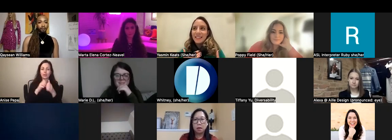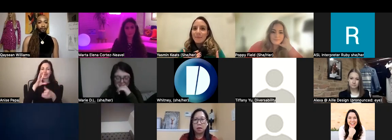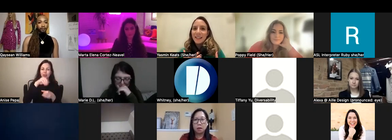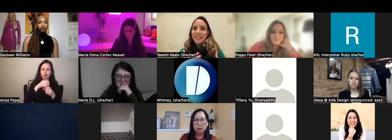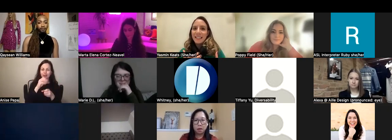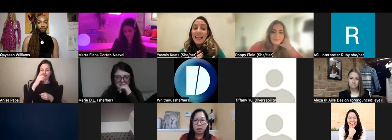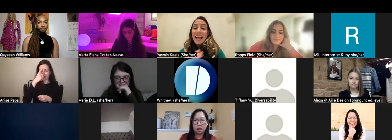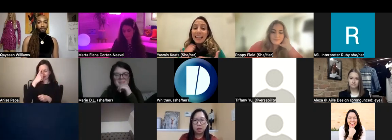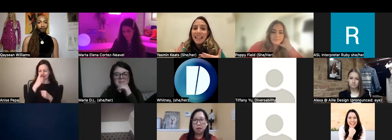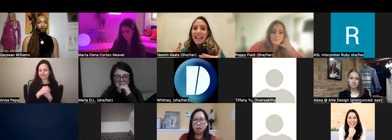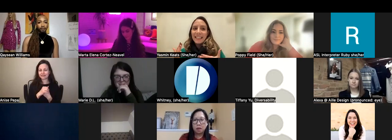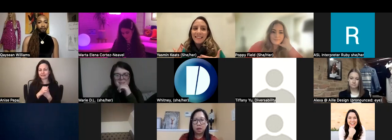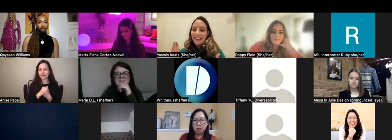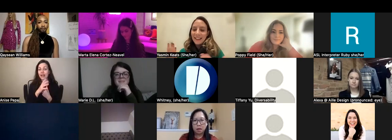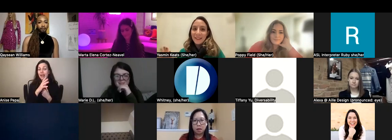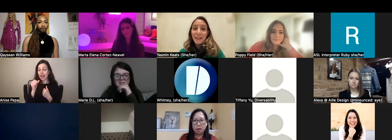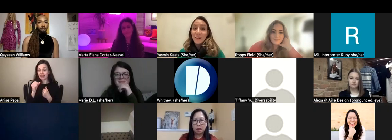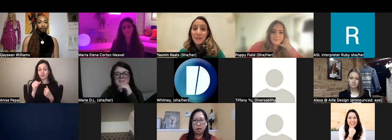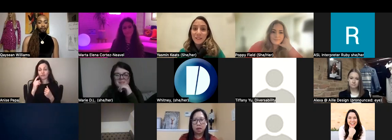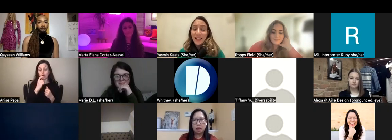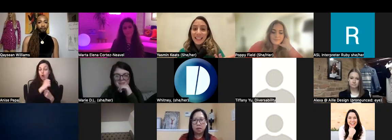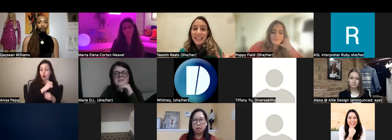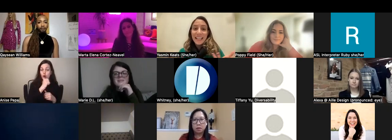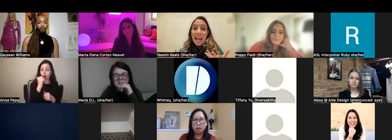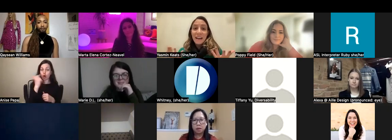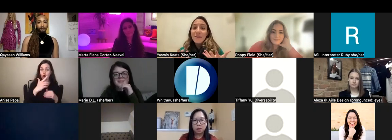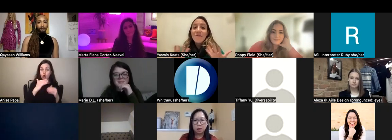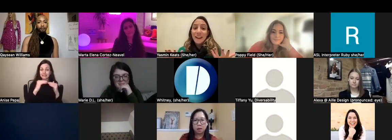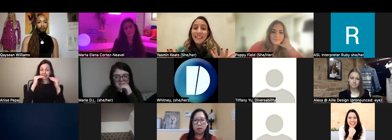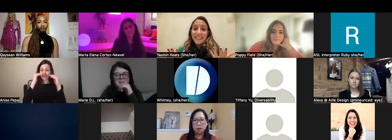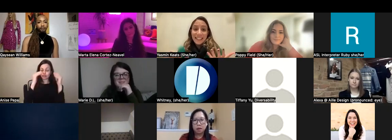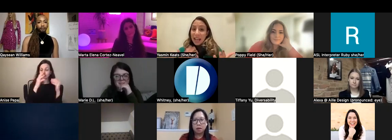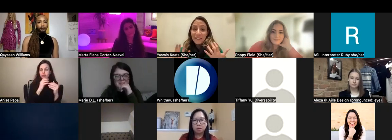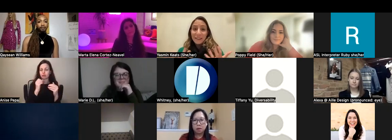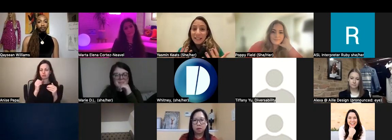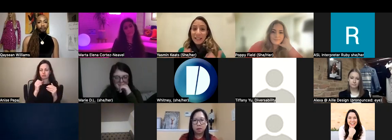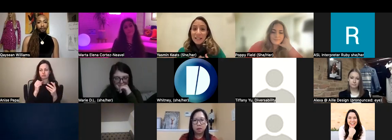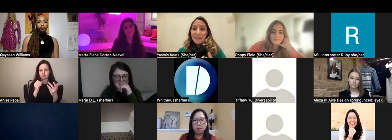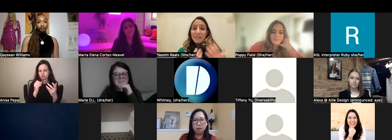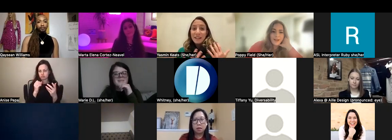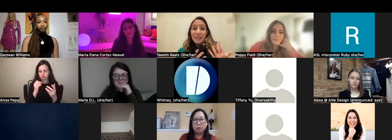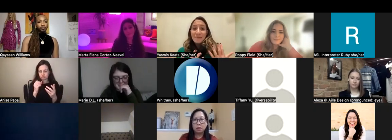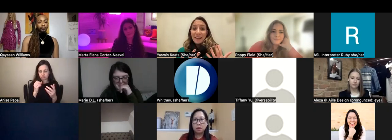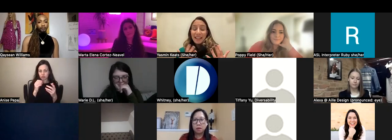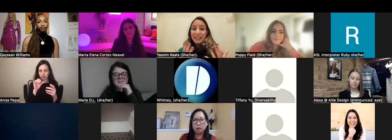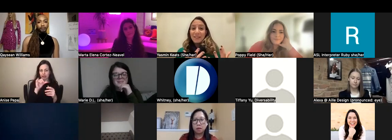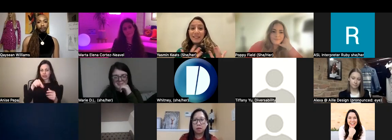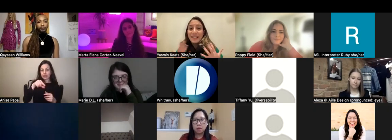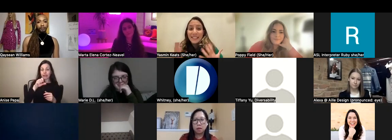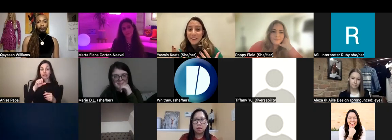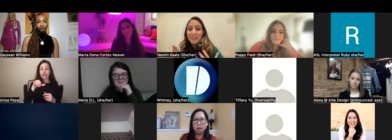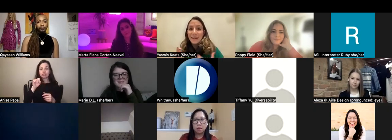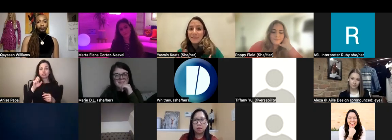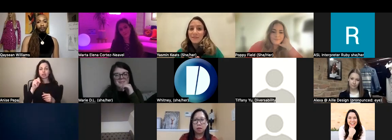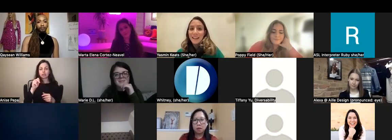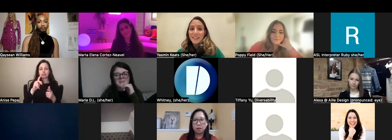stages, especially at the end, like Quayshawn was saying, like, how do we find it? Like, how do we, you didn't know about that there was this